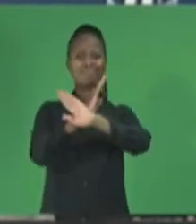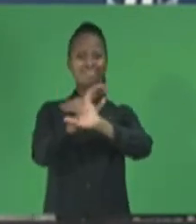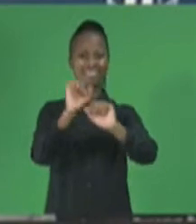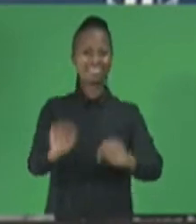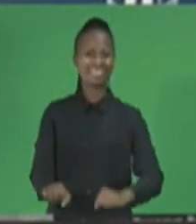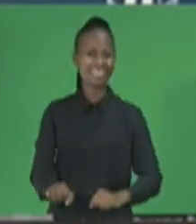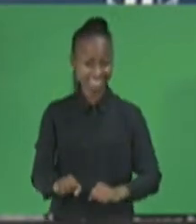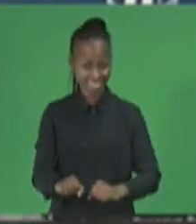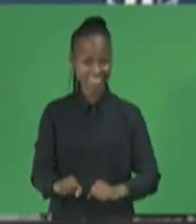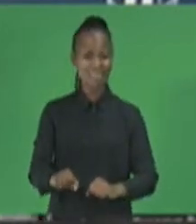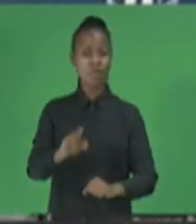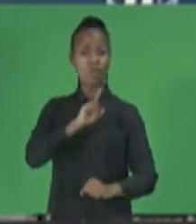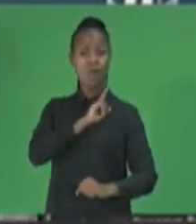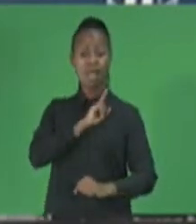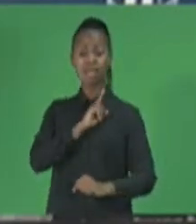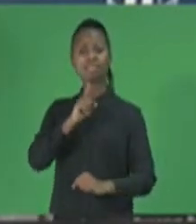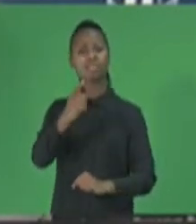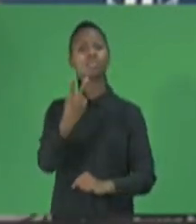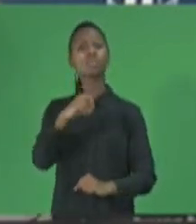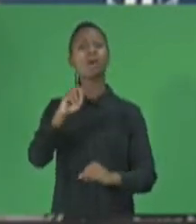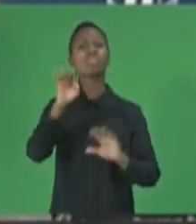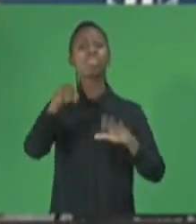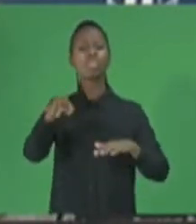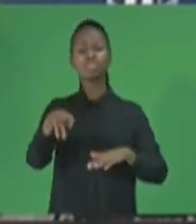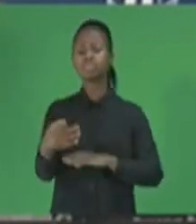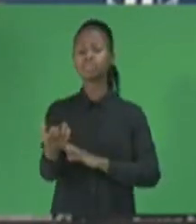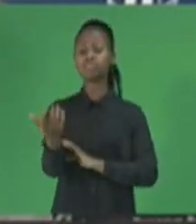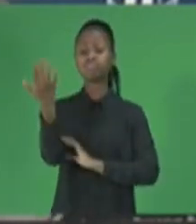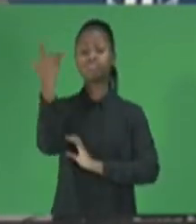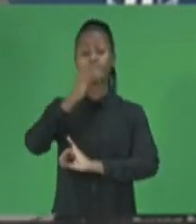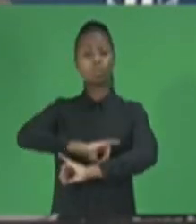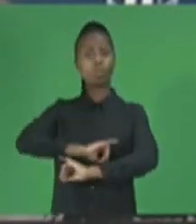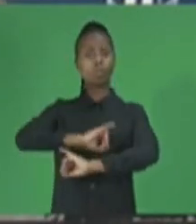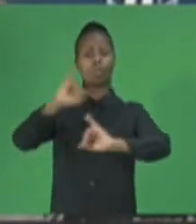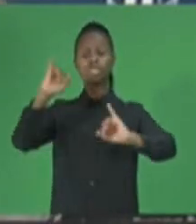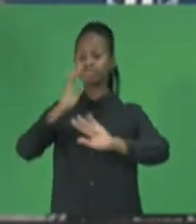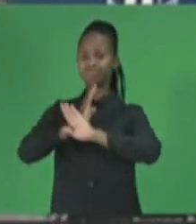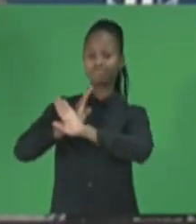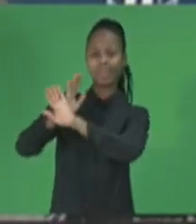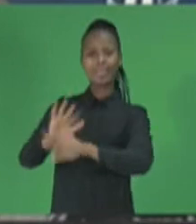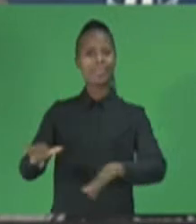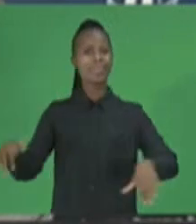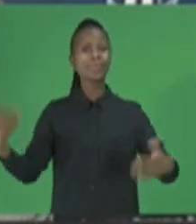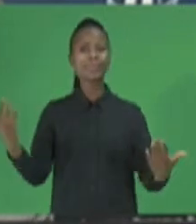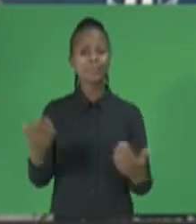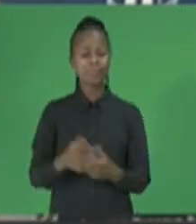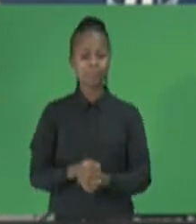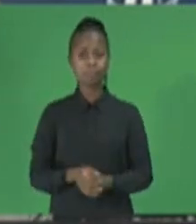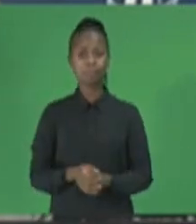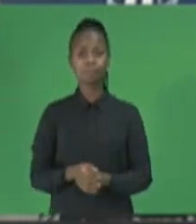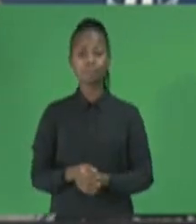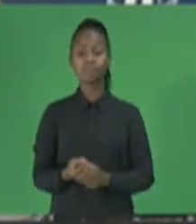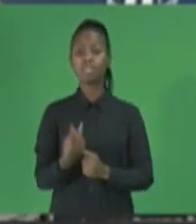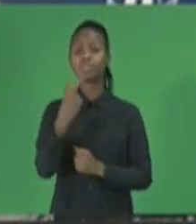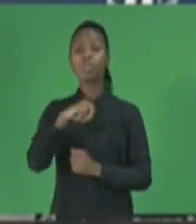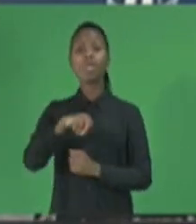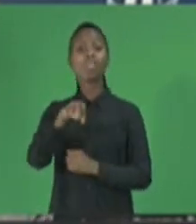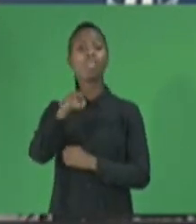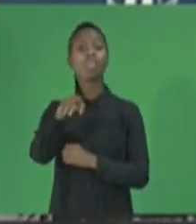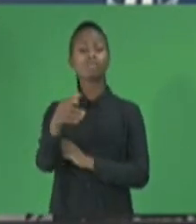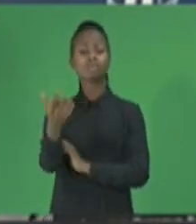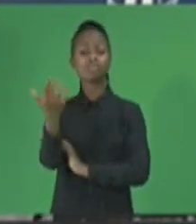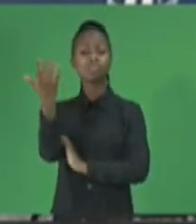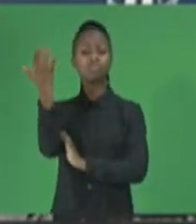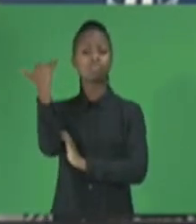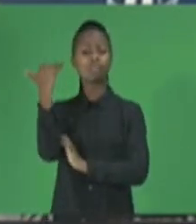otherwise had been in 2013. Thirdly, in 2013, our inflation was